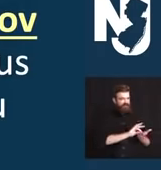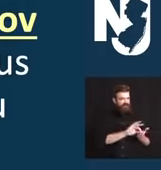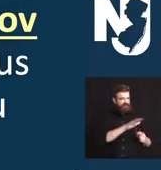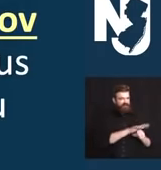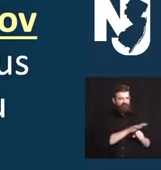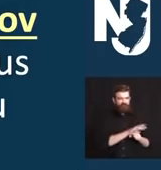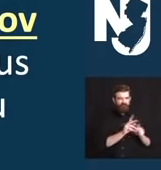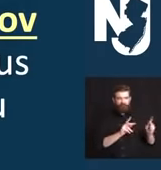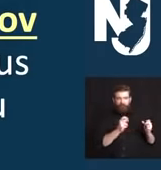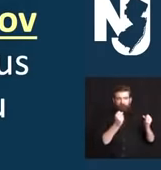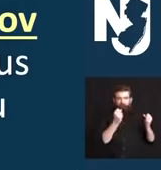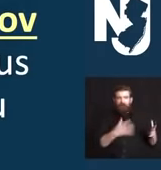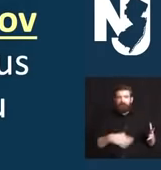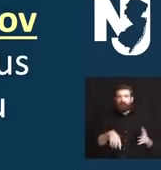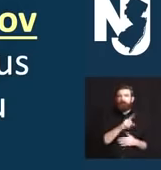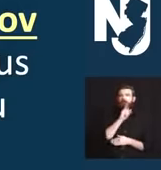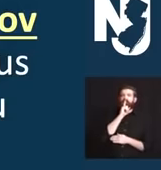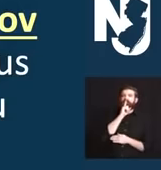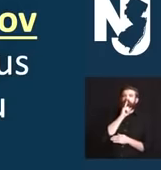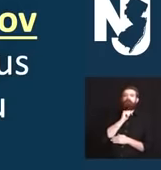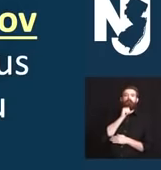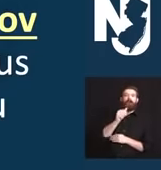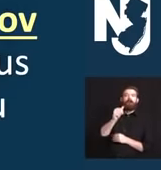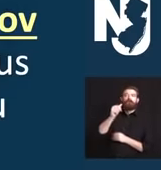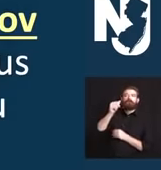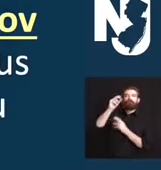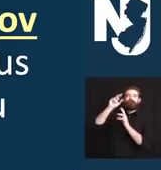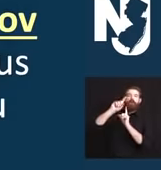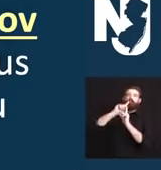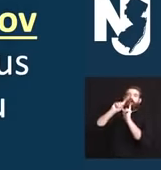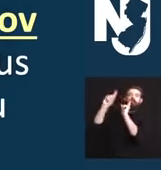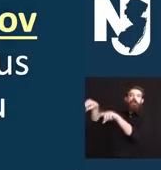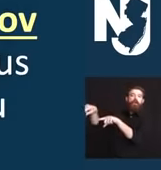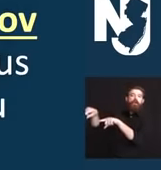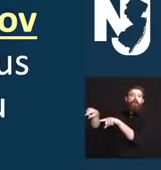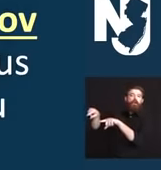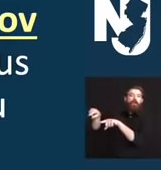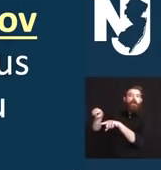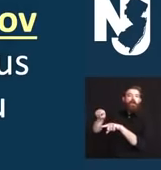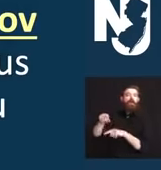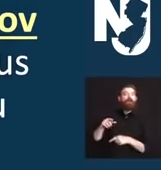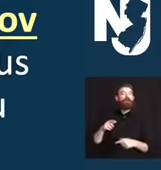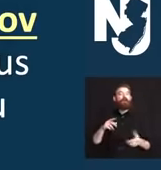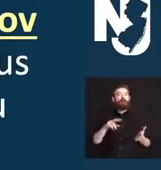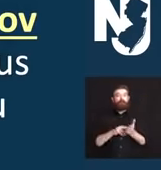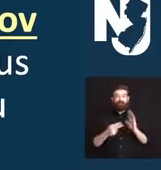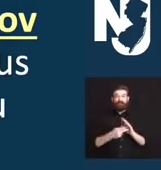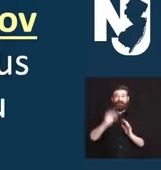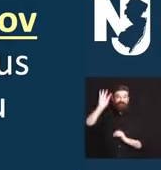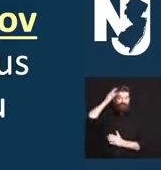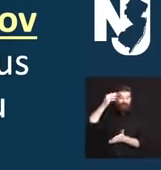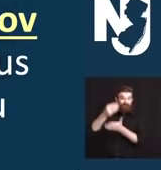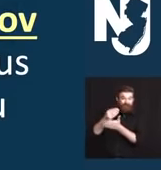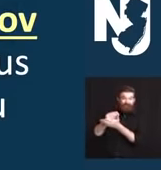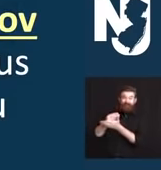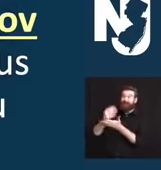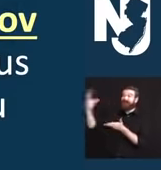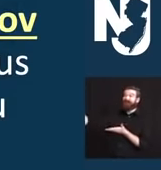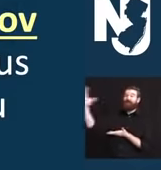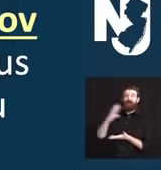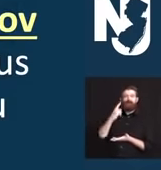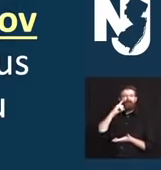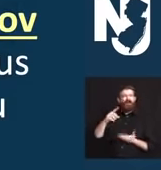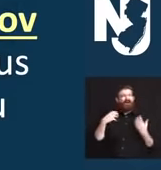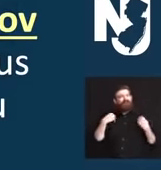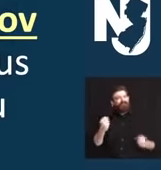dollars behind in federal aid for our schools, for healthcare, our roads, mass transit, even, frankly, as Judy